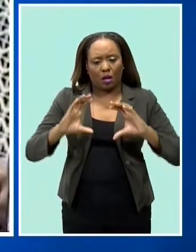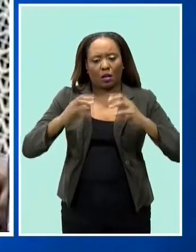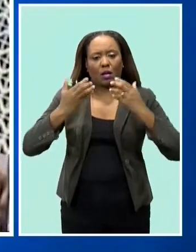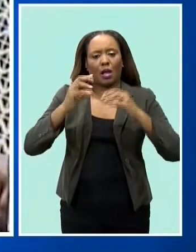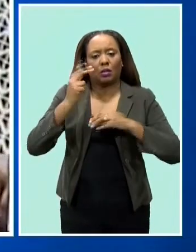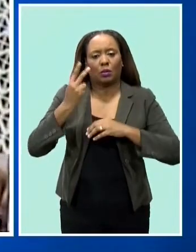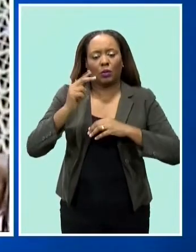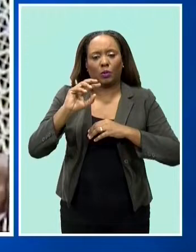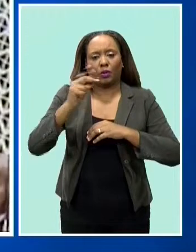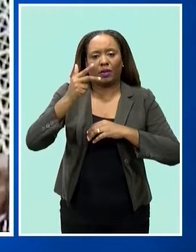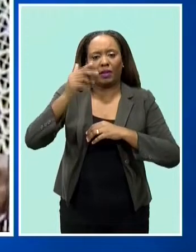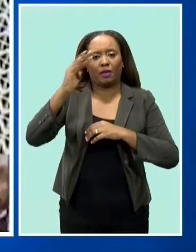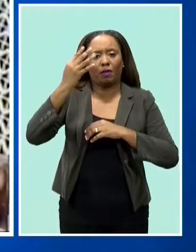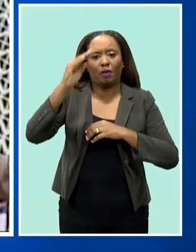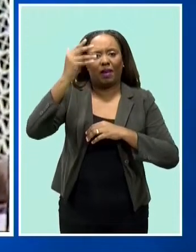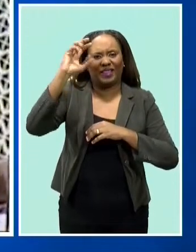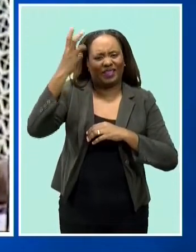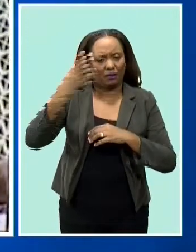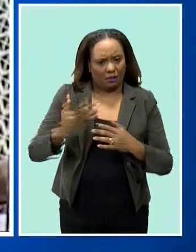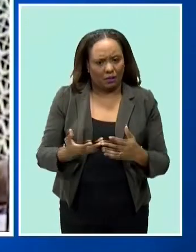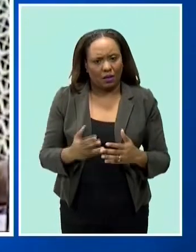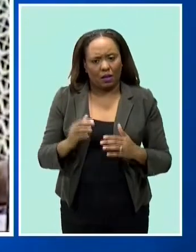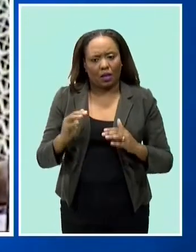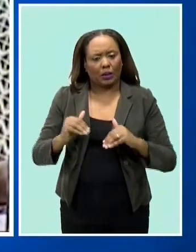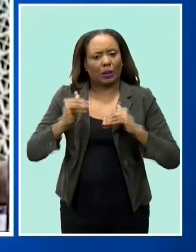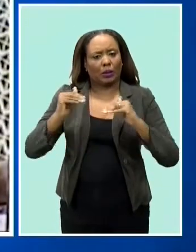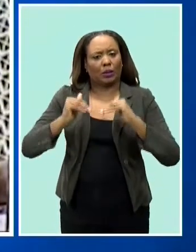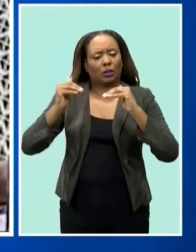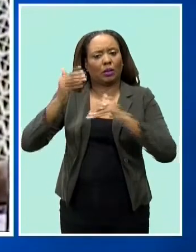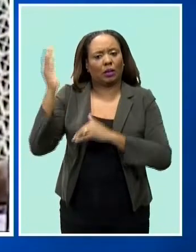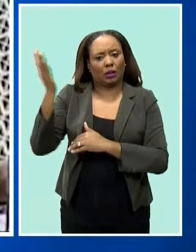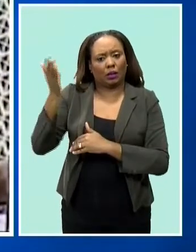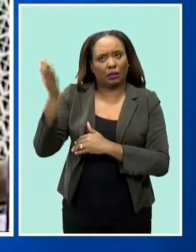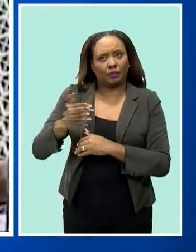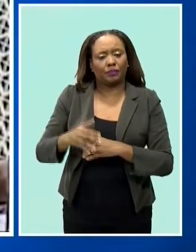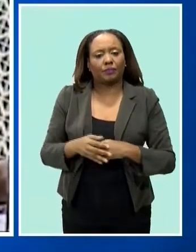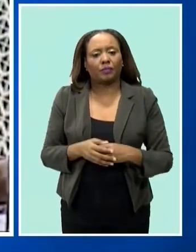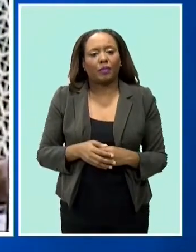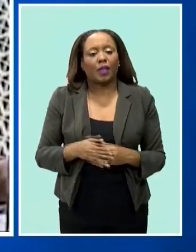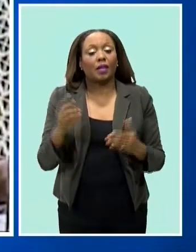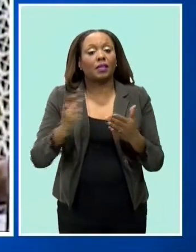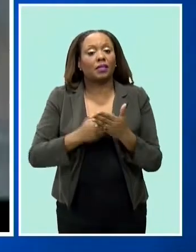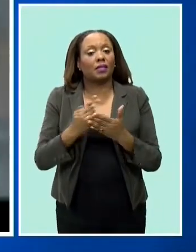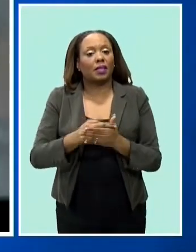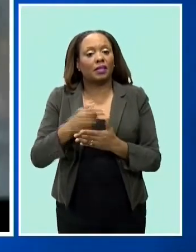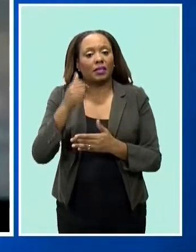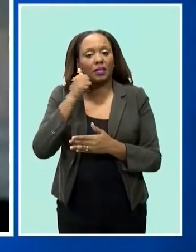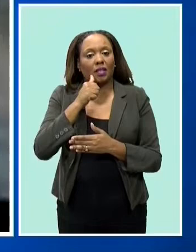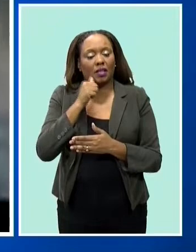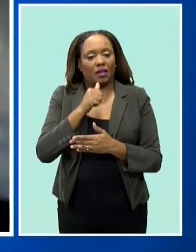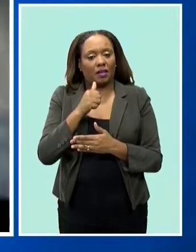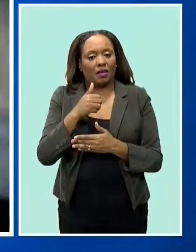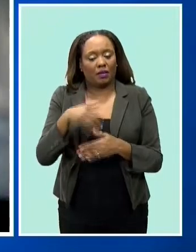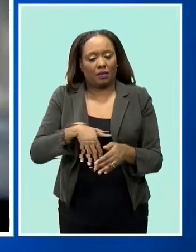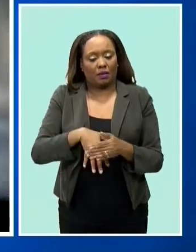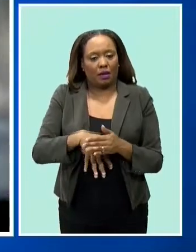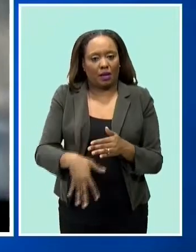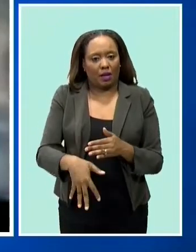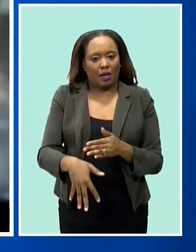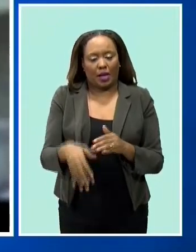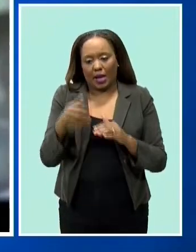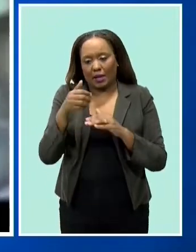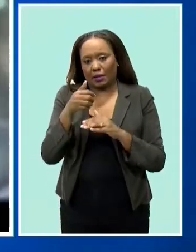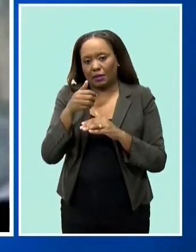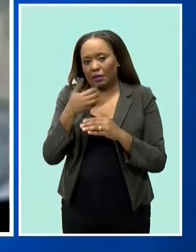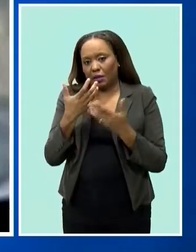Regional coordinator of the Child Welfare League, Cheryl Allen Ross, said girls often hide the identities of the fathers or they don't know who it is.